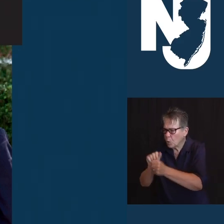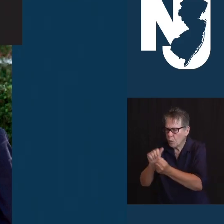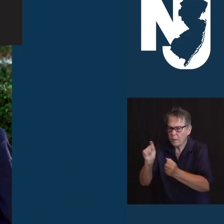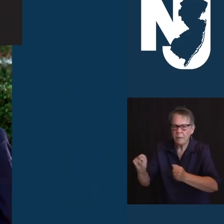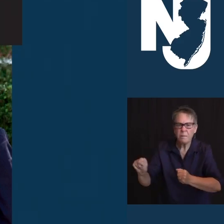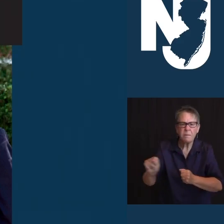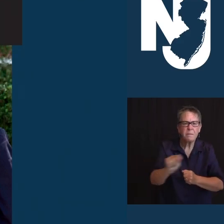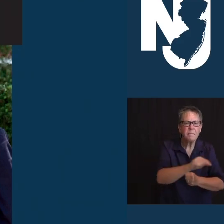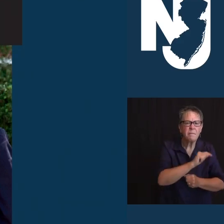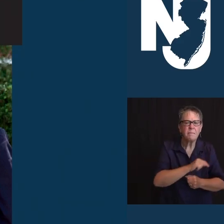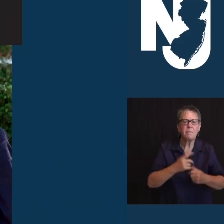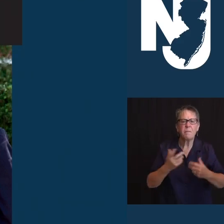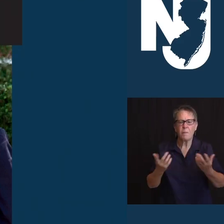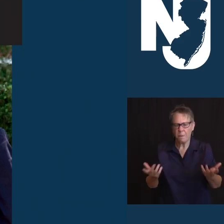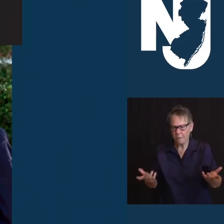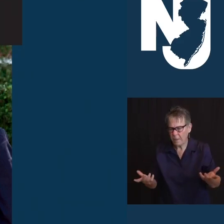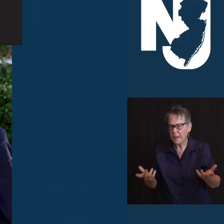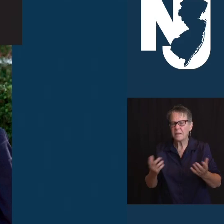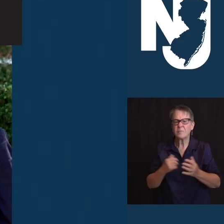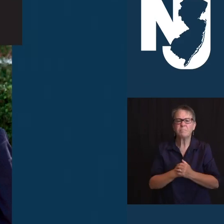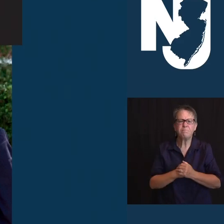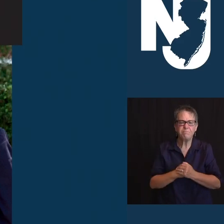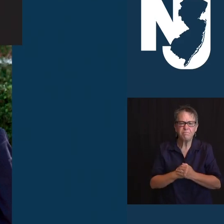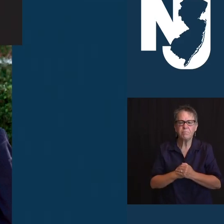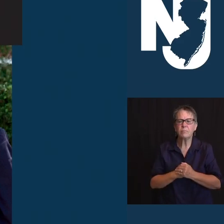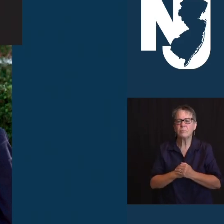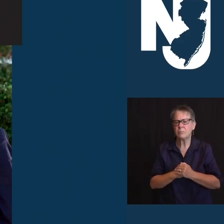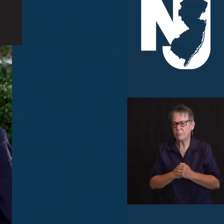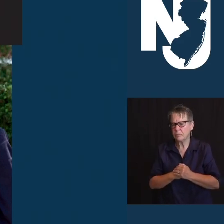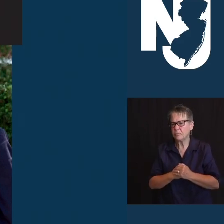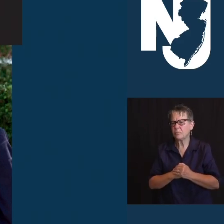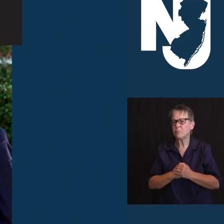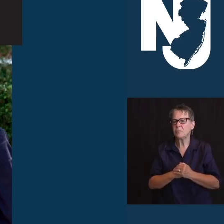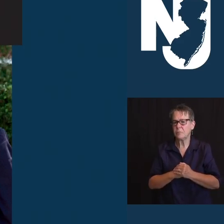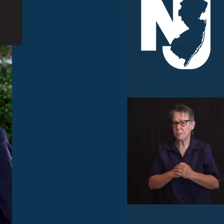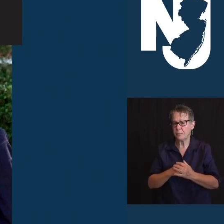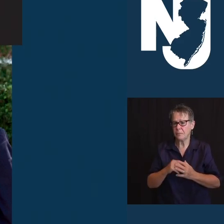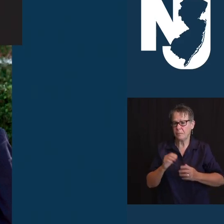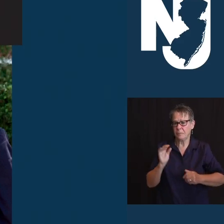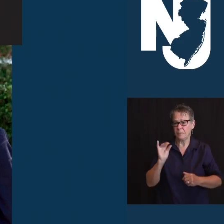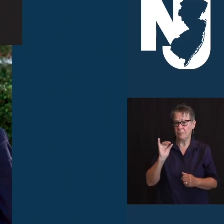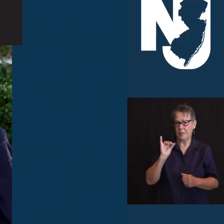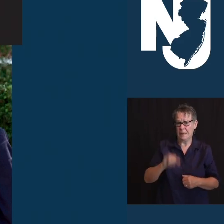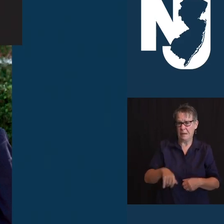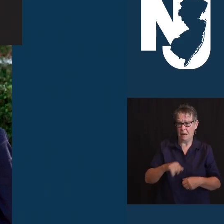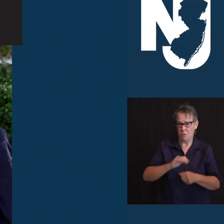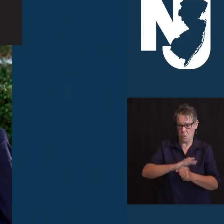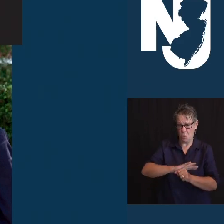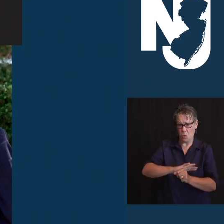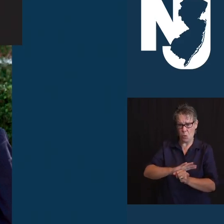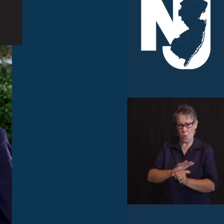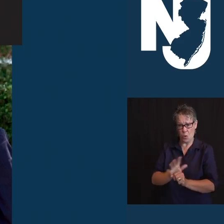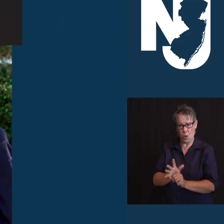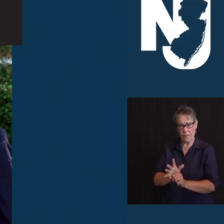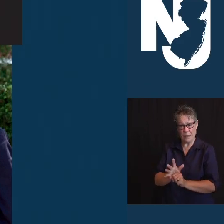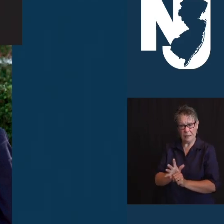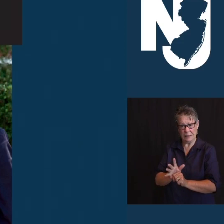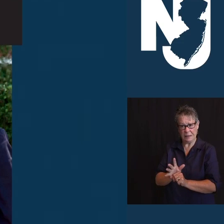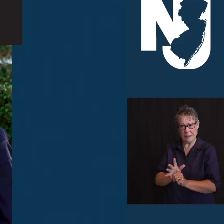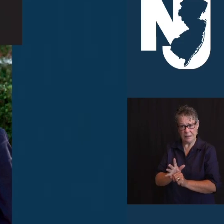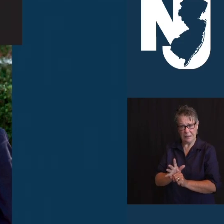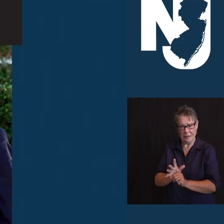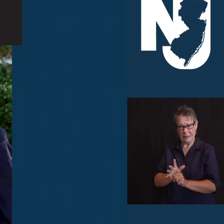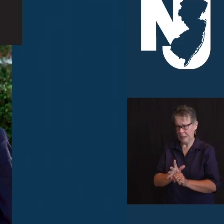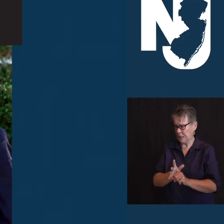Technology. But the pandemic meant that Princeton Legal Search Group would need a hand protecting their own in-house staff, and an